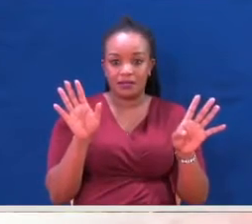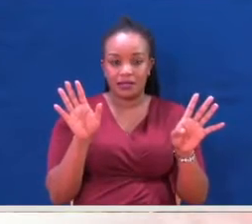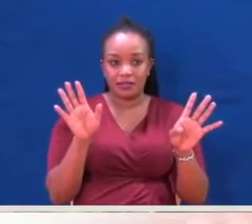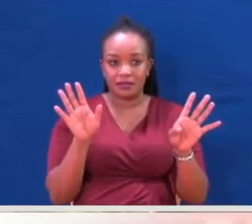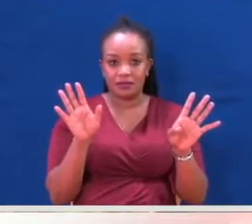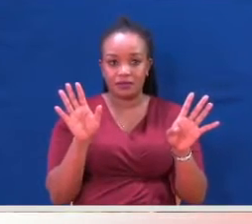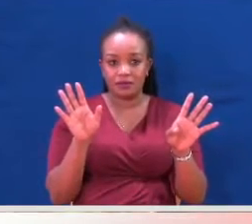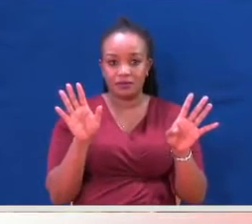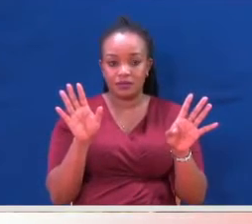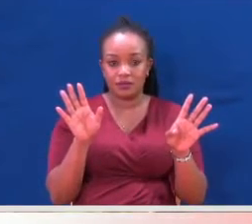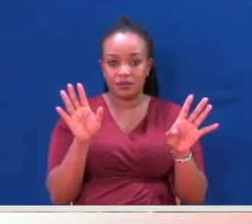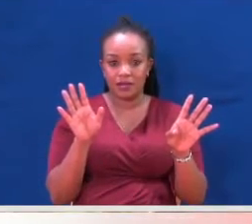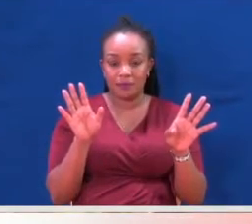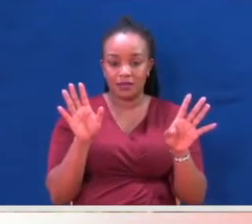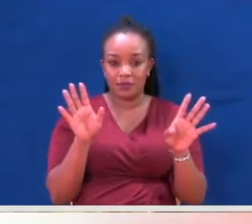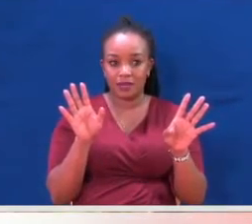haikusafiri sana na huko ndani,